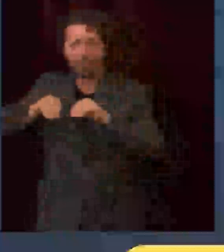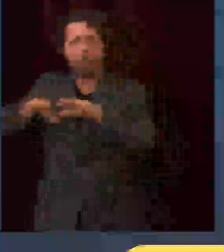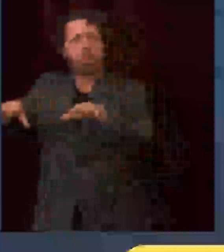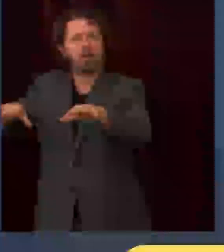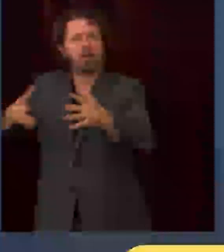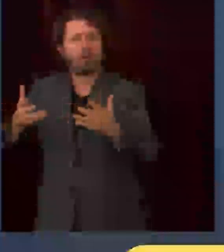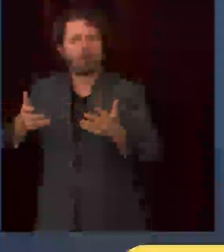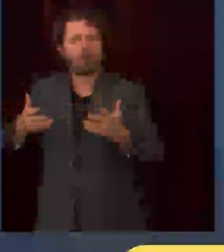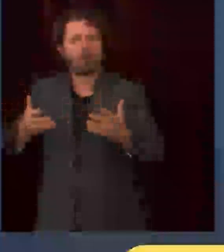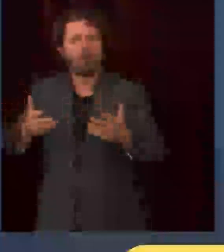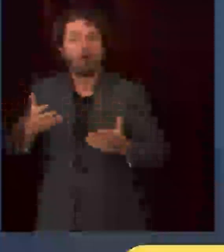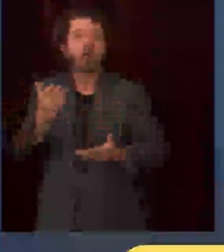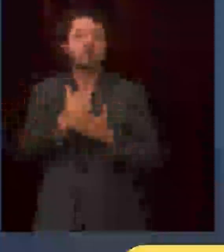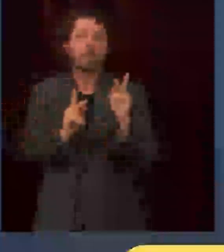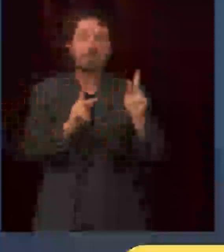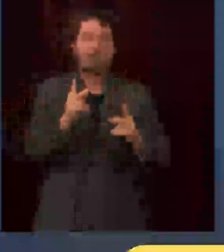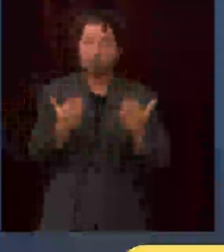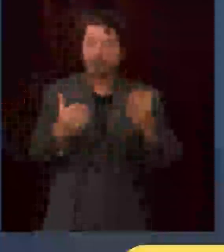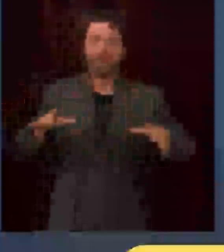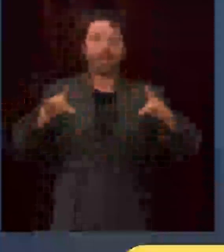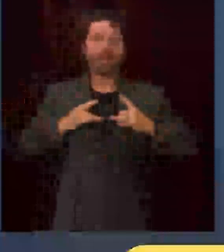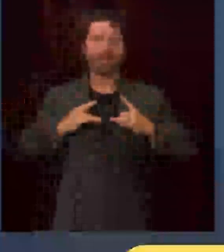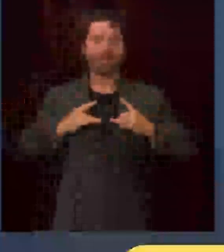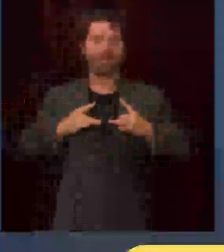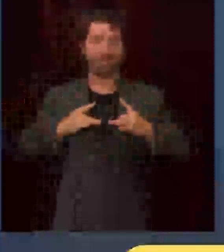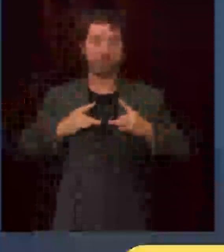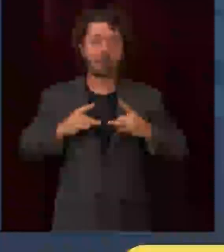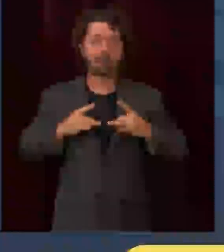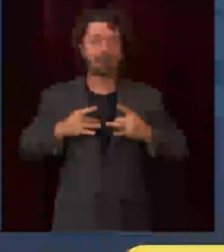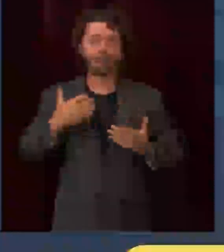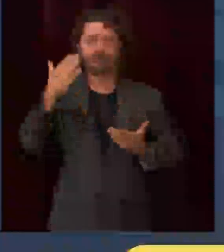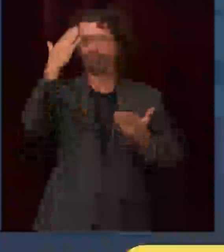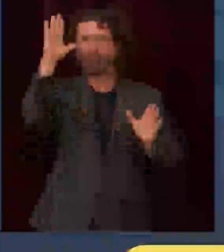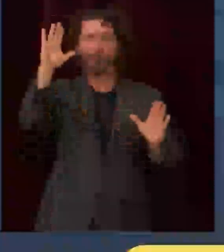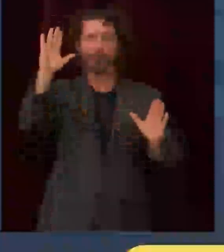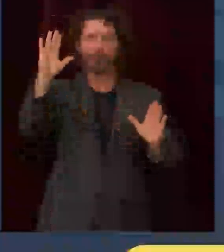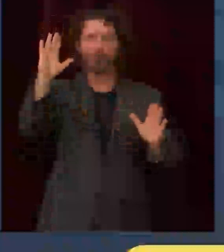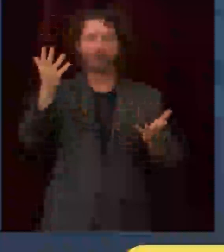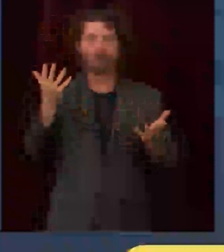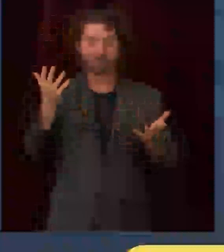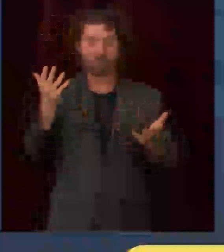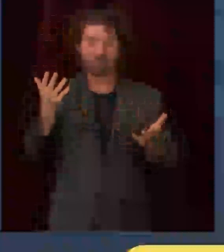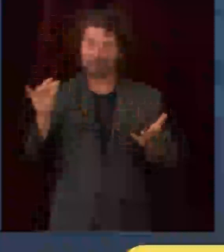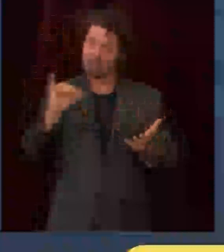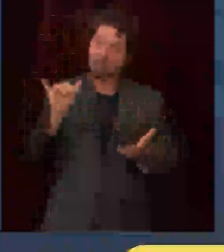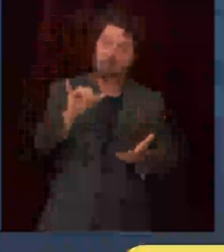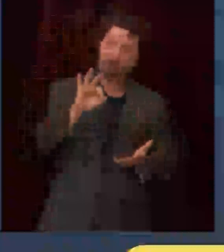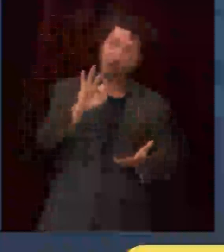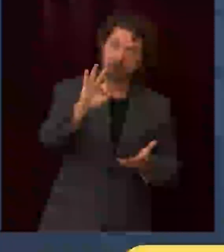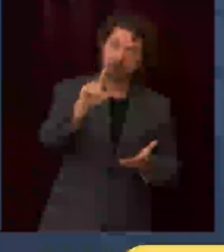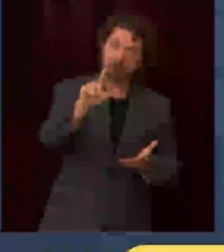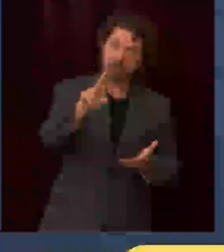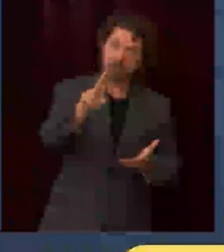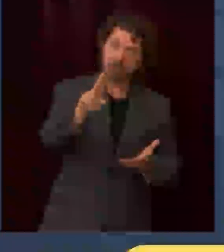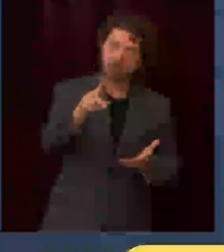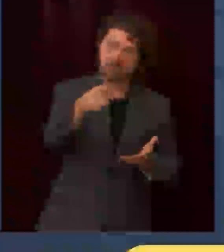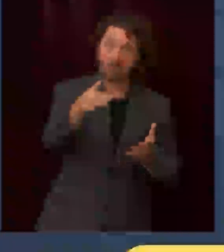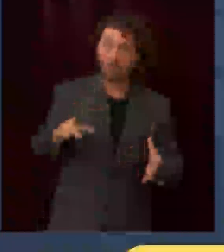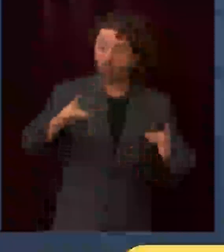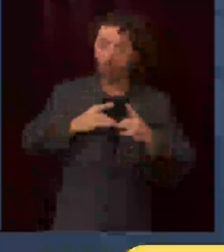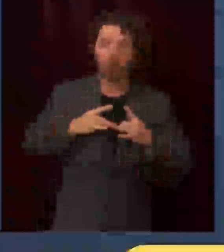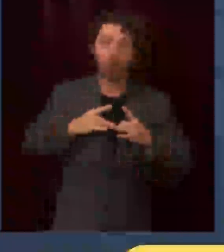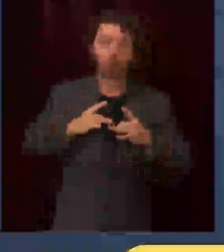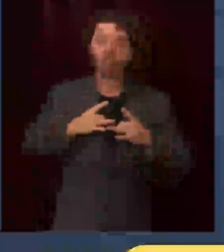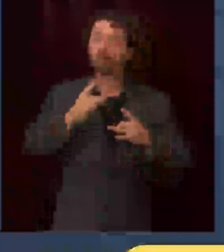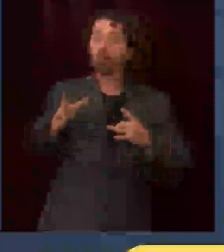this particular virus. And so putting a mask on people all the time, regardless of symptoms, helps potentially interrupt that chain.